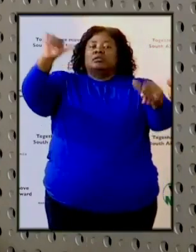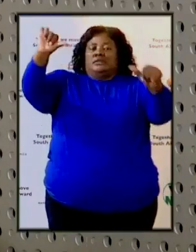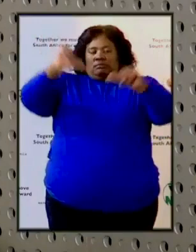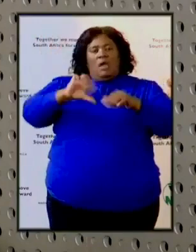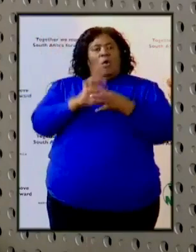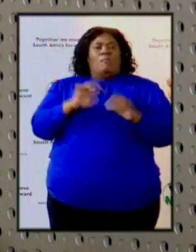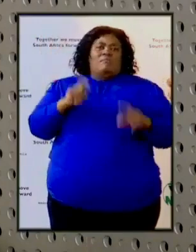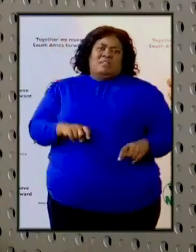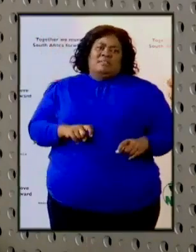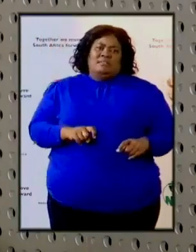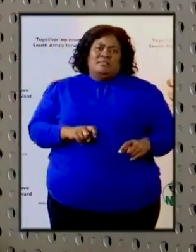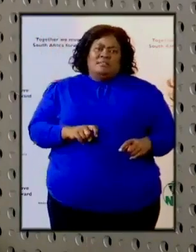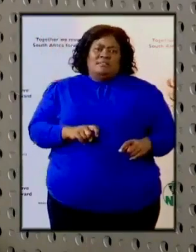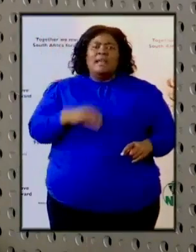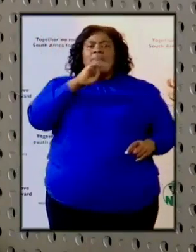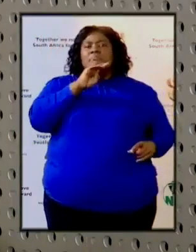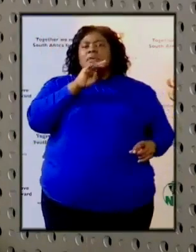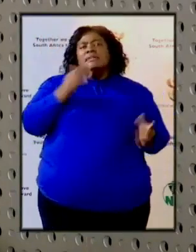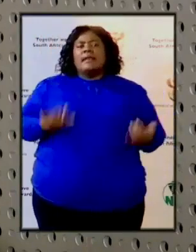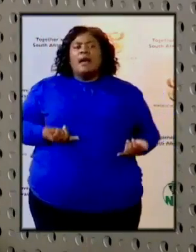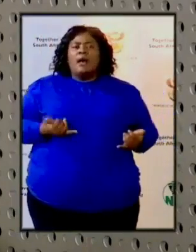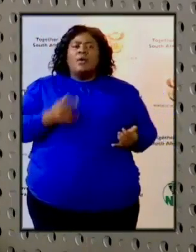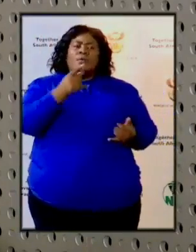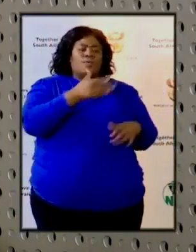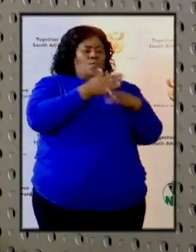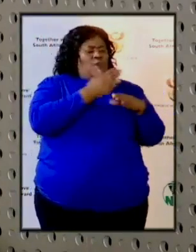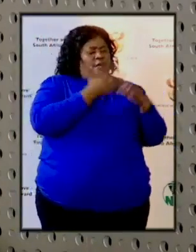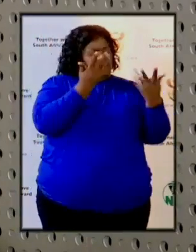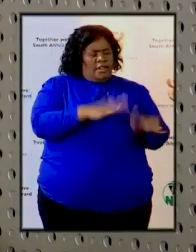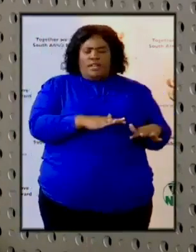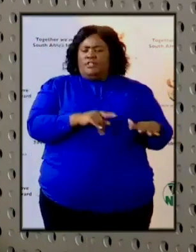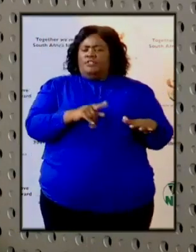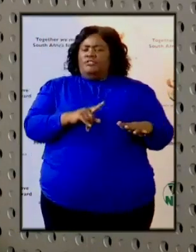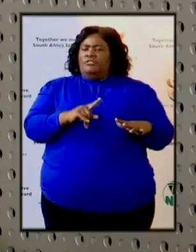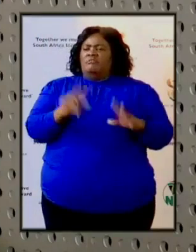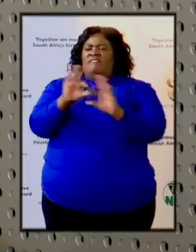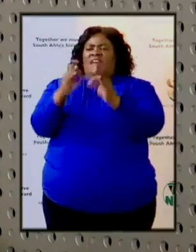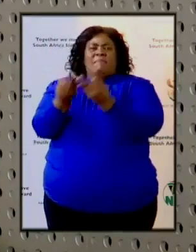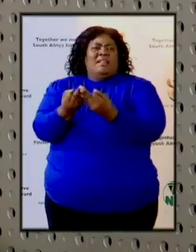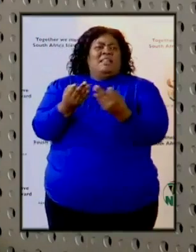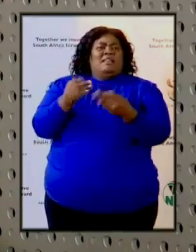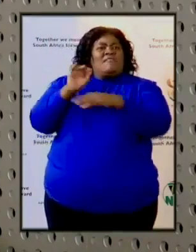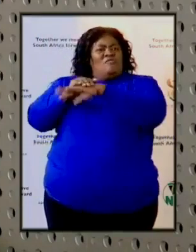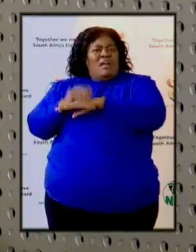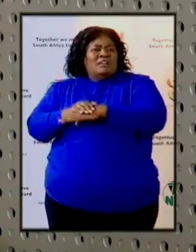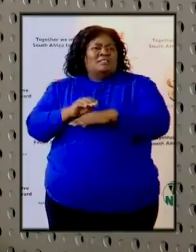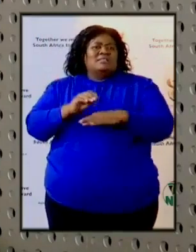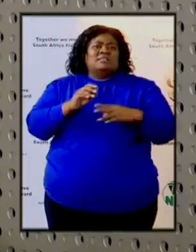not a license for now coming back from work, visiting your relatives, visiting